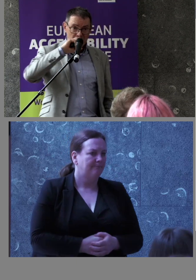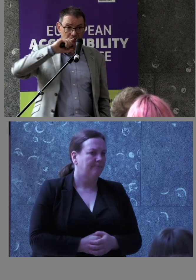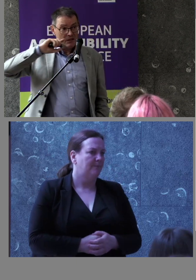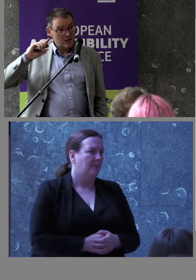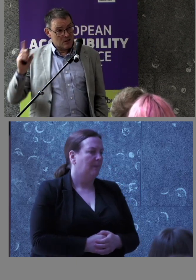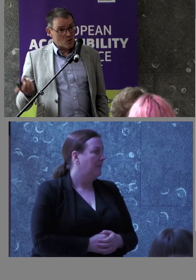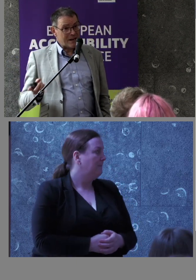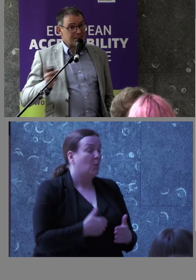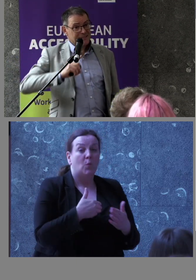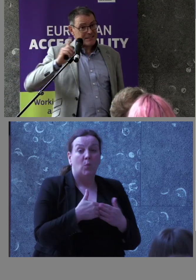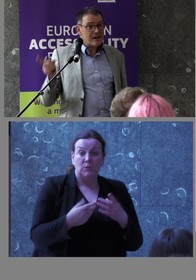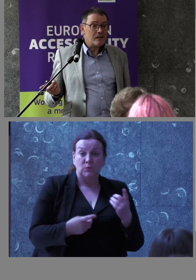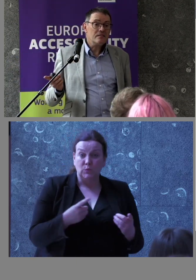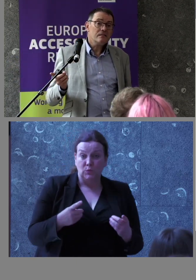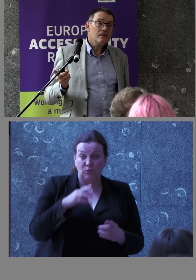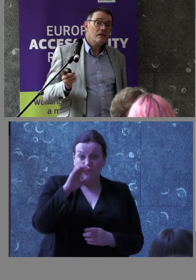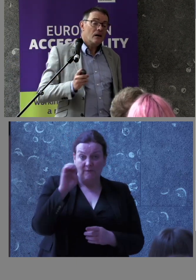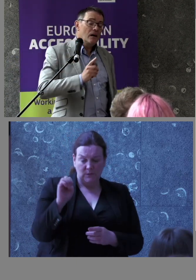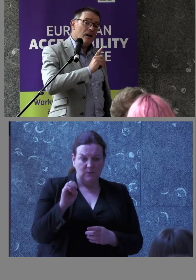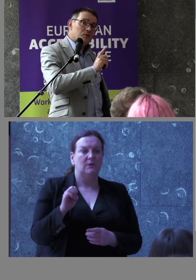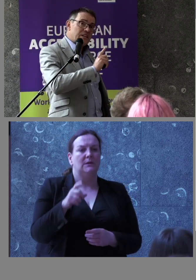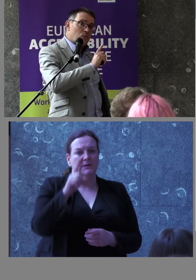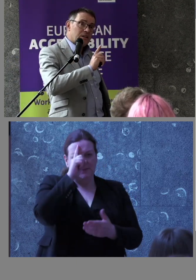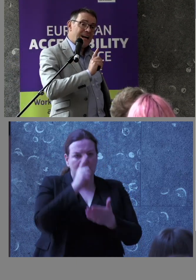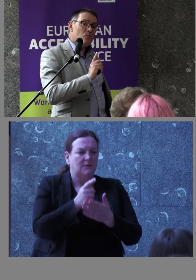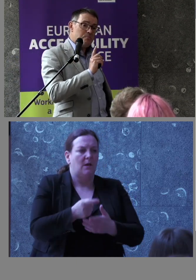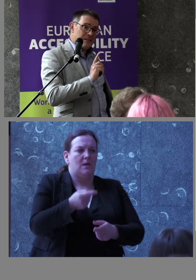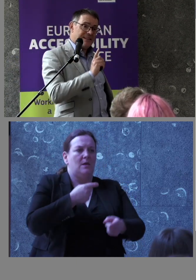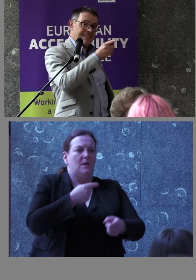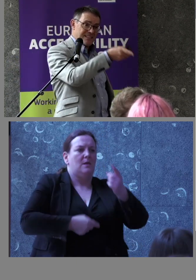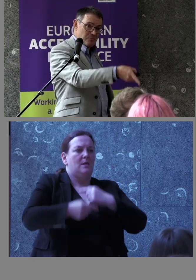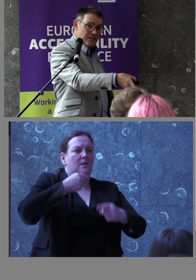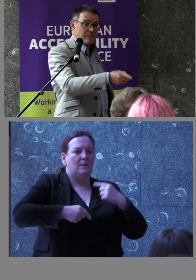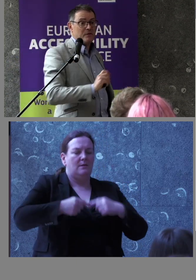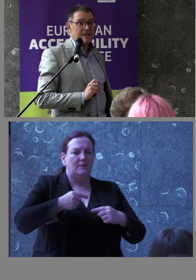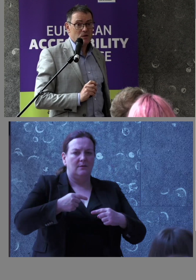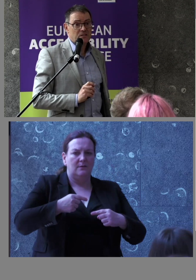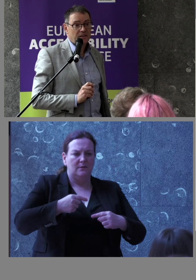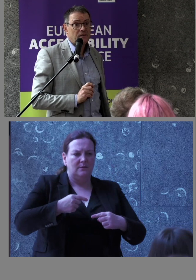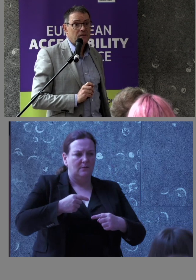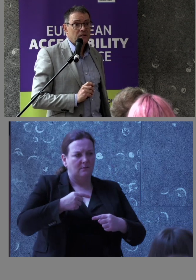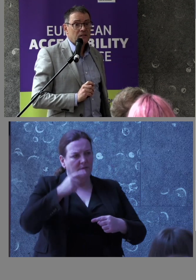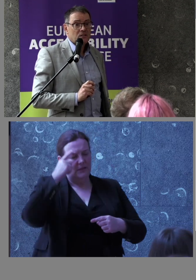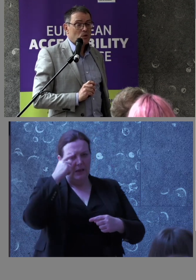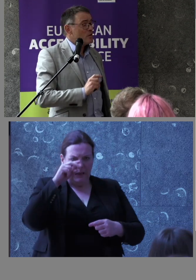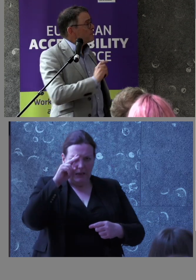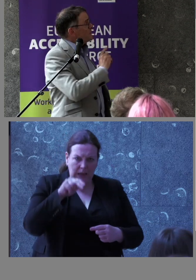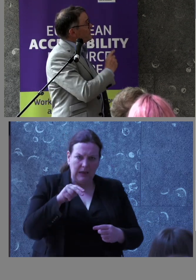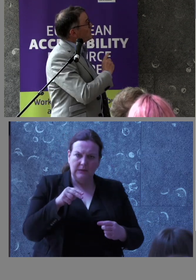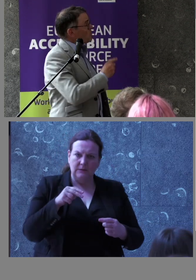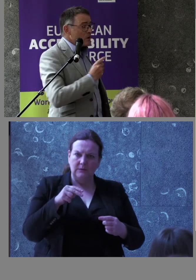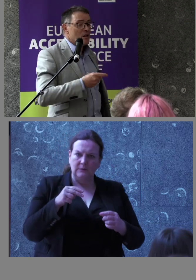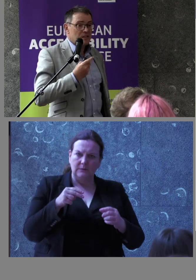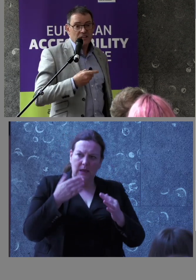very tight deadlines. The stuff we're doing is really complex. You know, we haven't got the IT skills. You know, we haven't got maybe